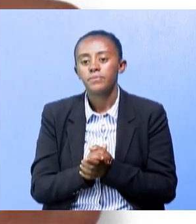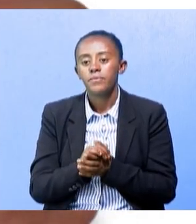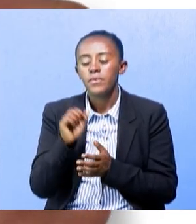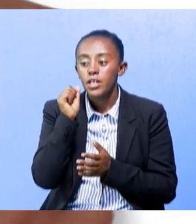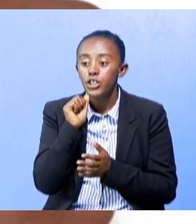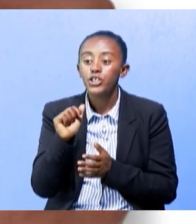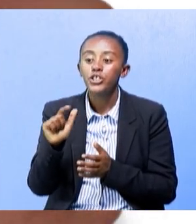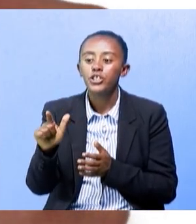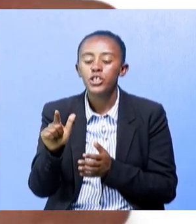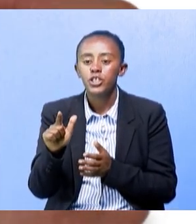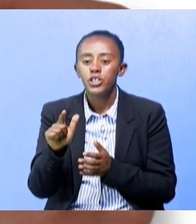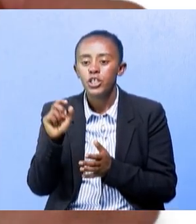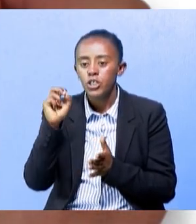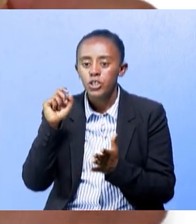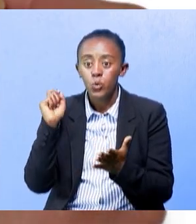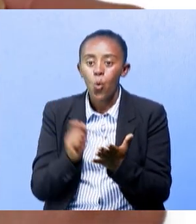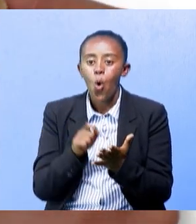she scored